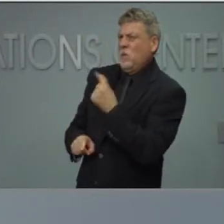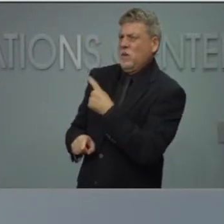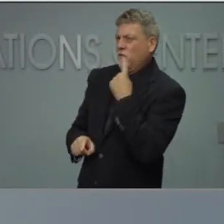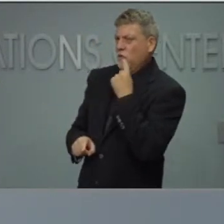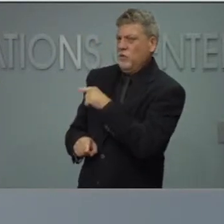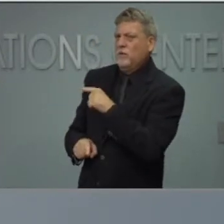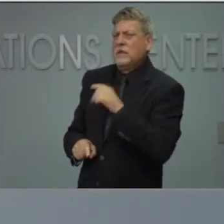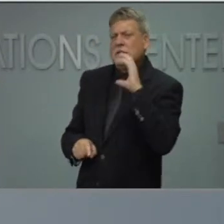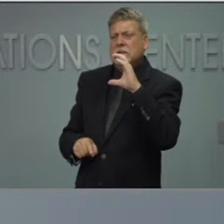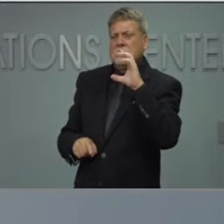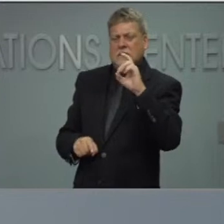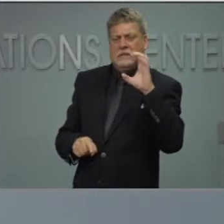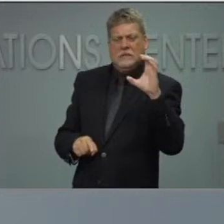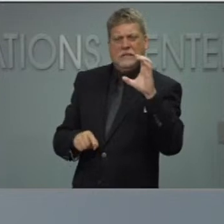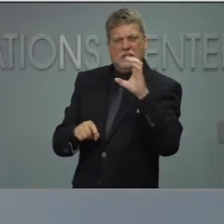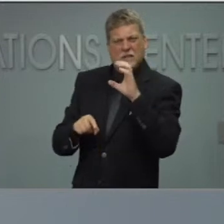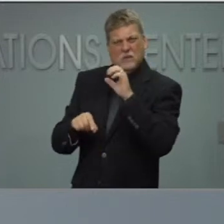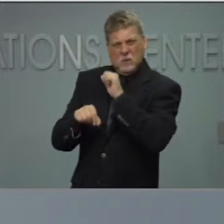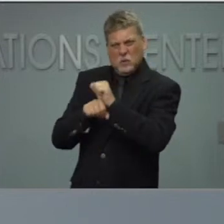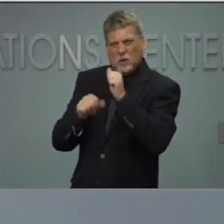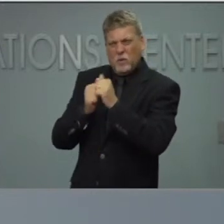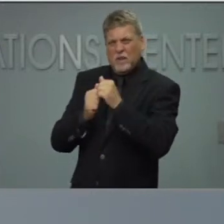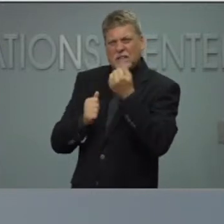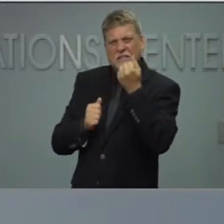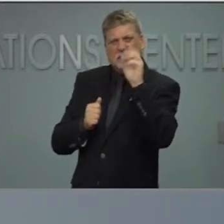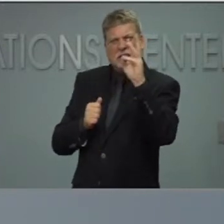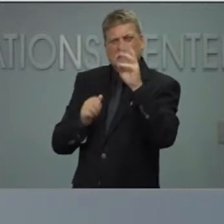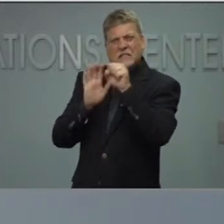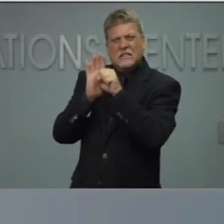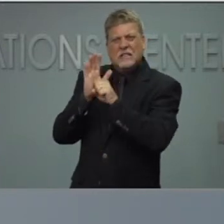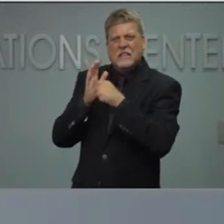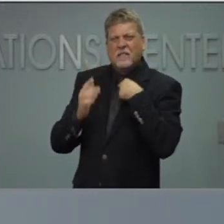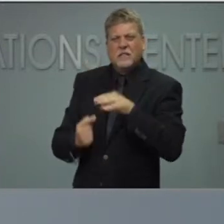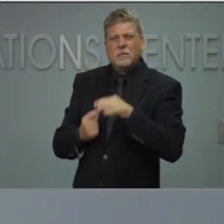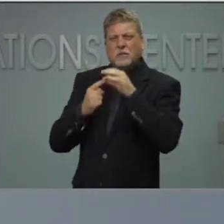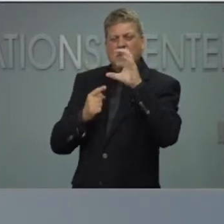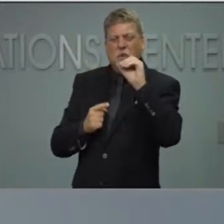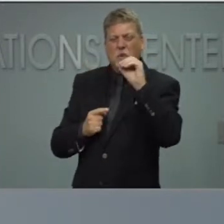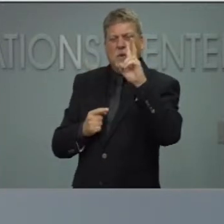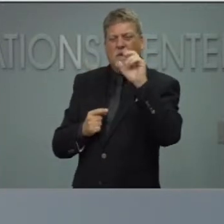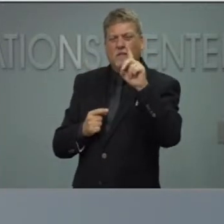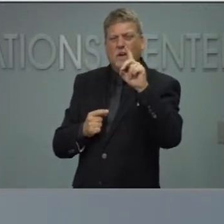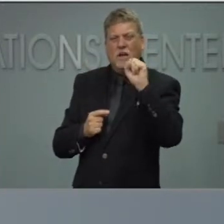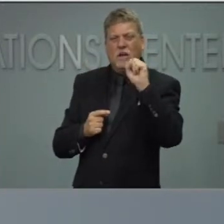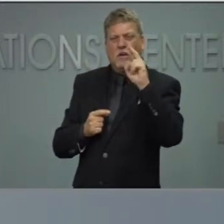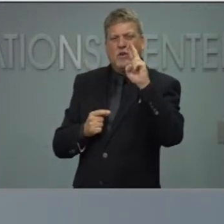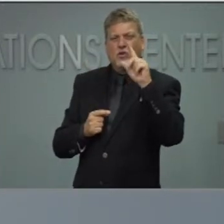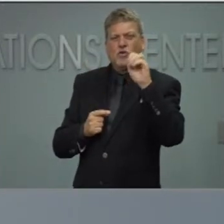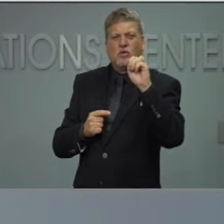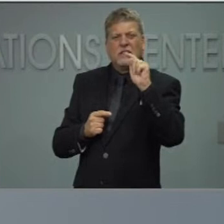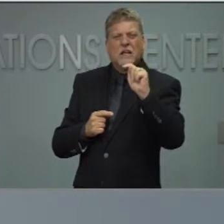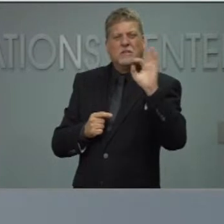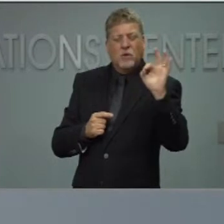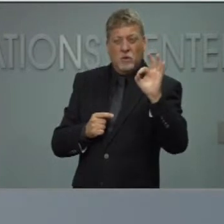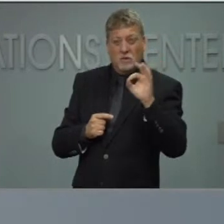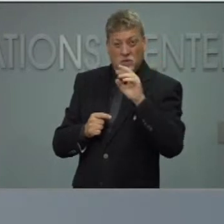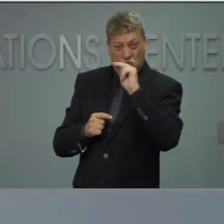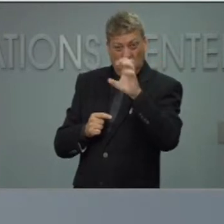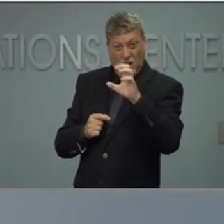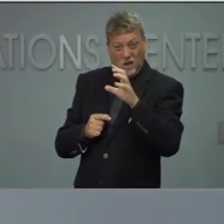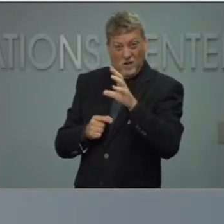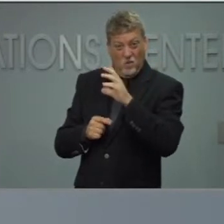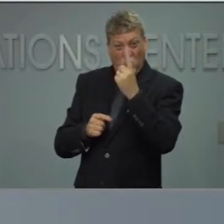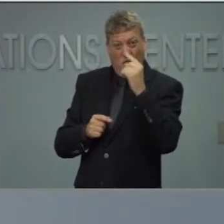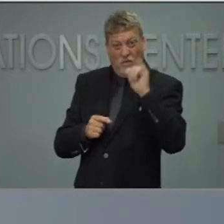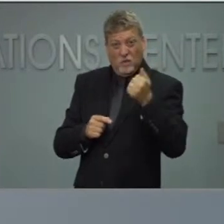that they are working with 16 states, their COVID surge task force. Is North Carolina one of those states, and how are they assisting you all right now,